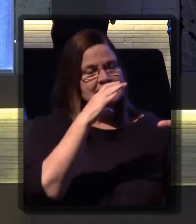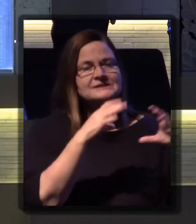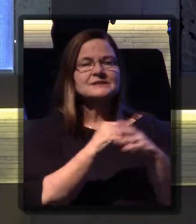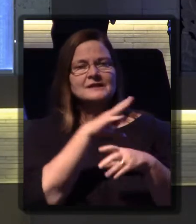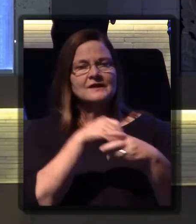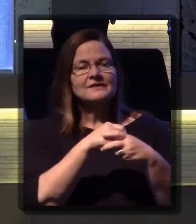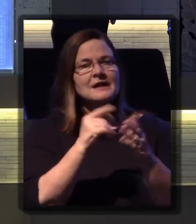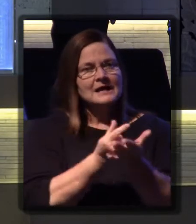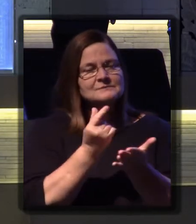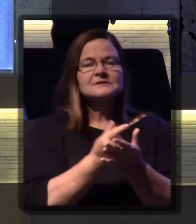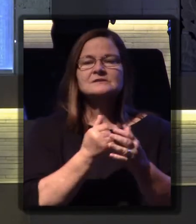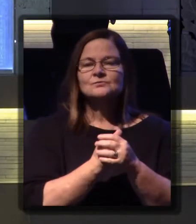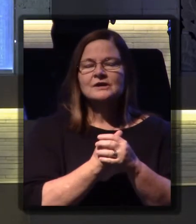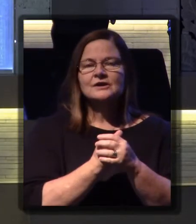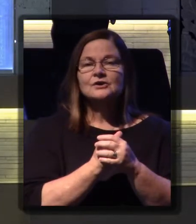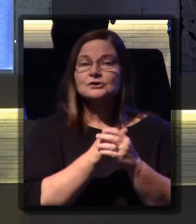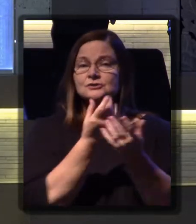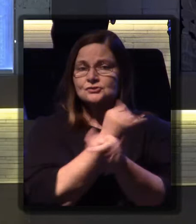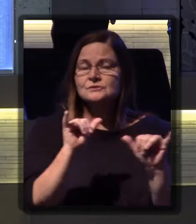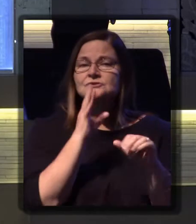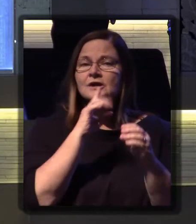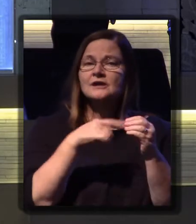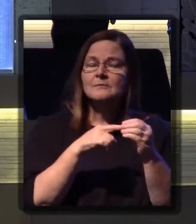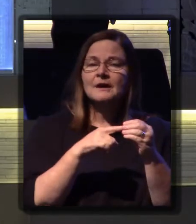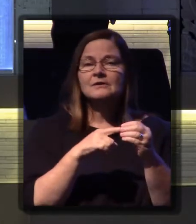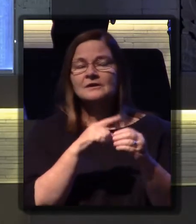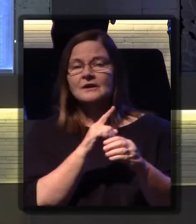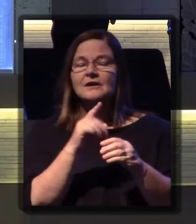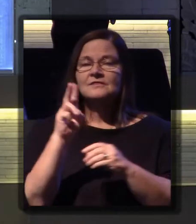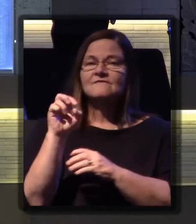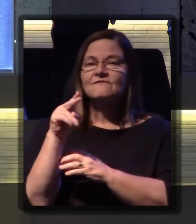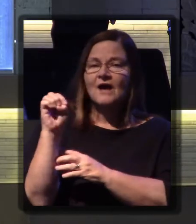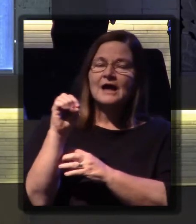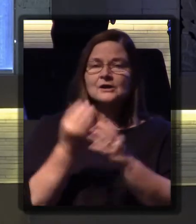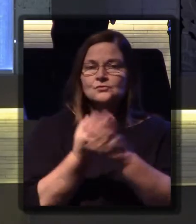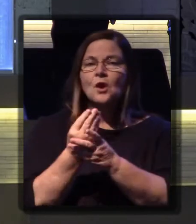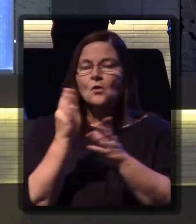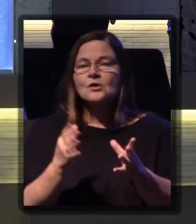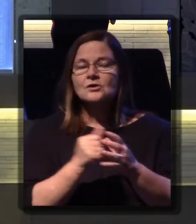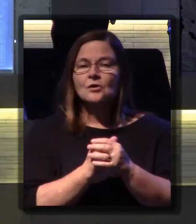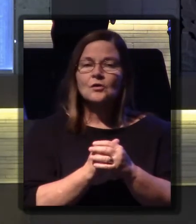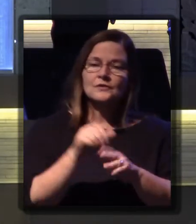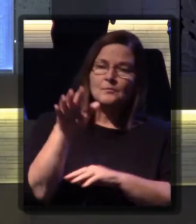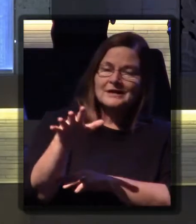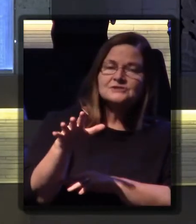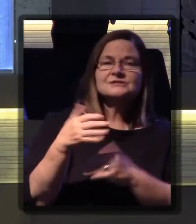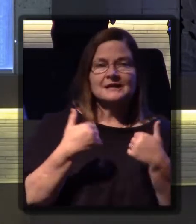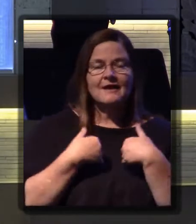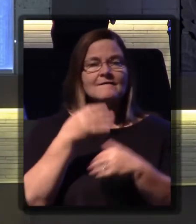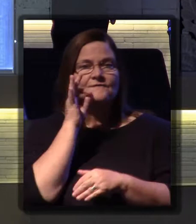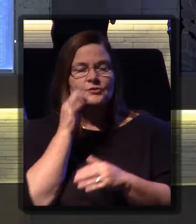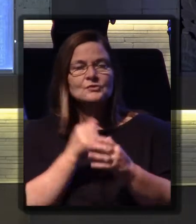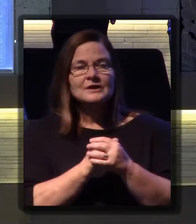you have an illustration of so many of the scenes in the Gospels where Yeshua is talking about the